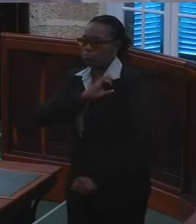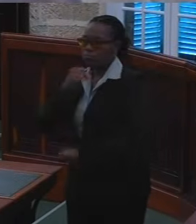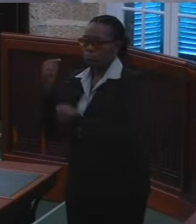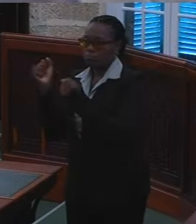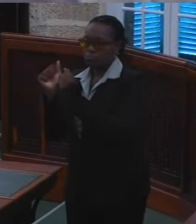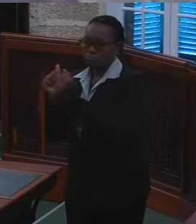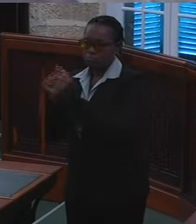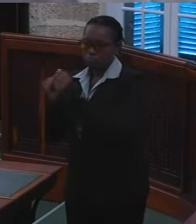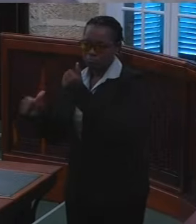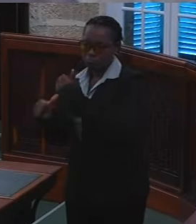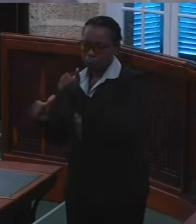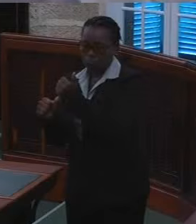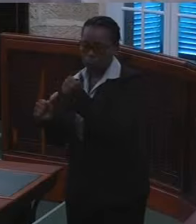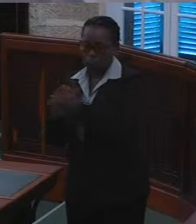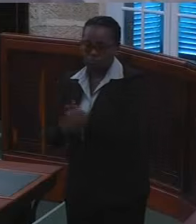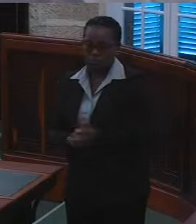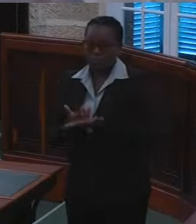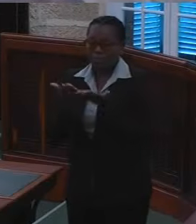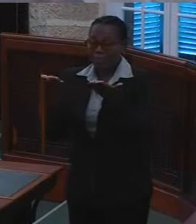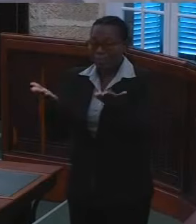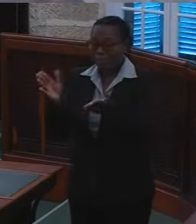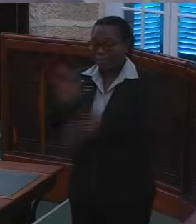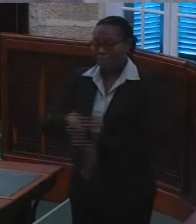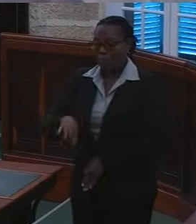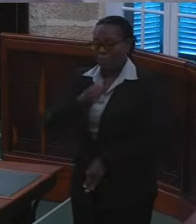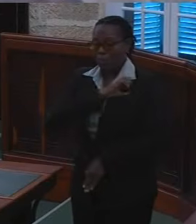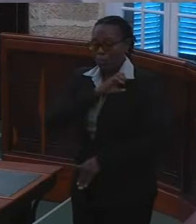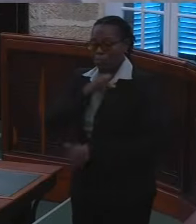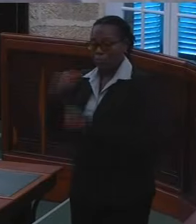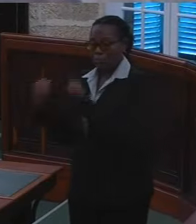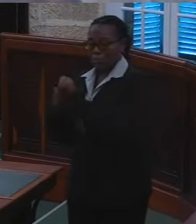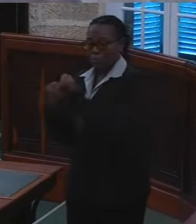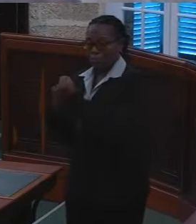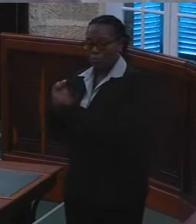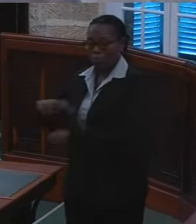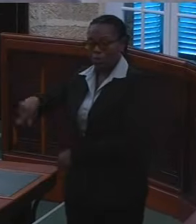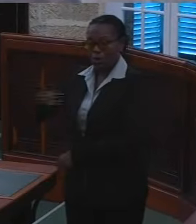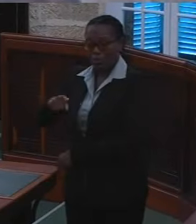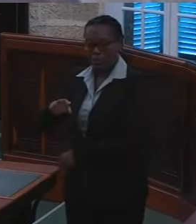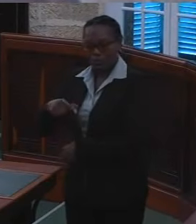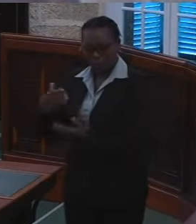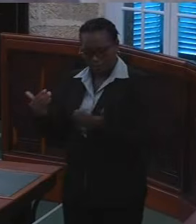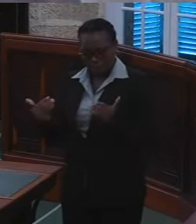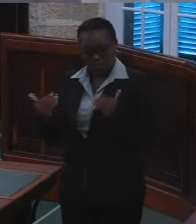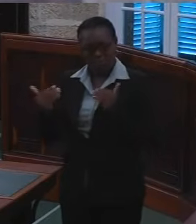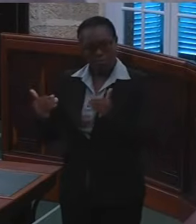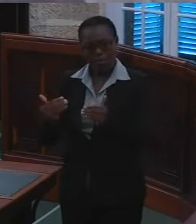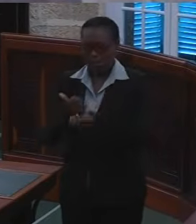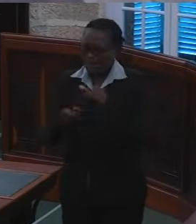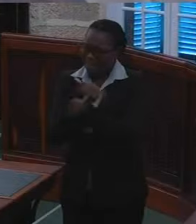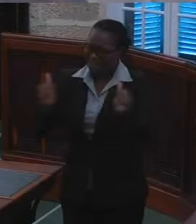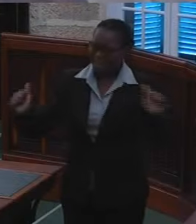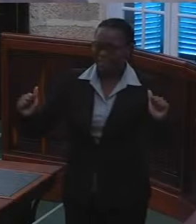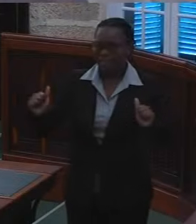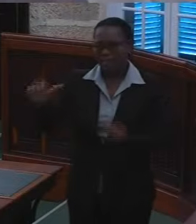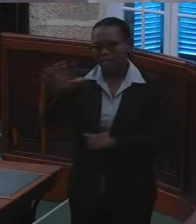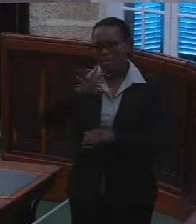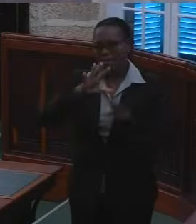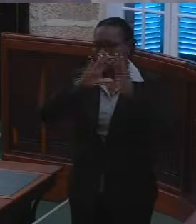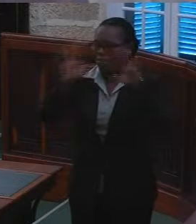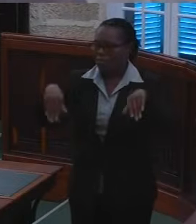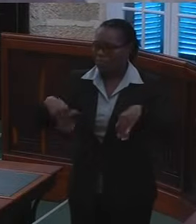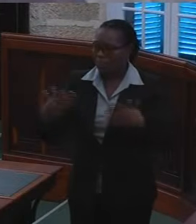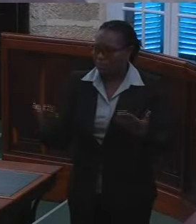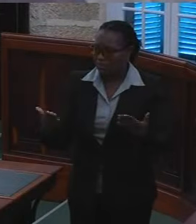police at our side, we are going to be able to search enter any facility once the facility registers as